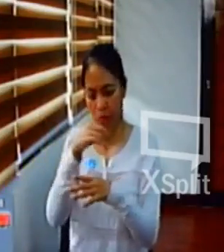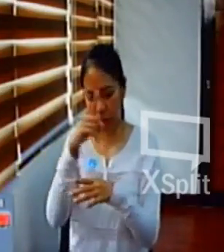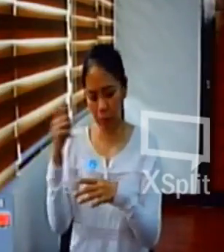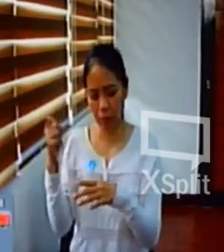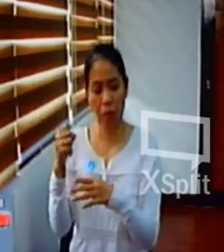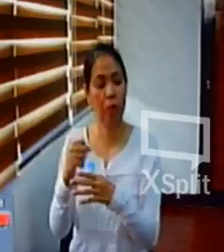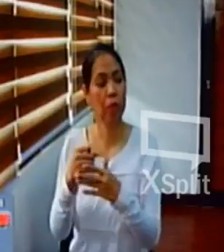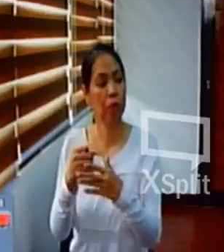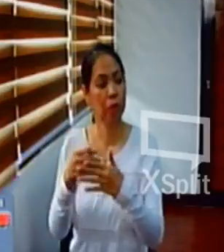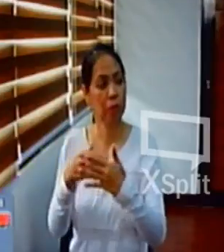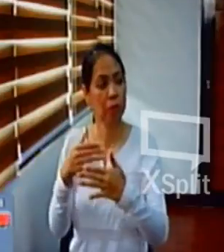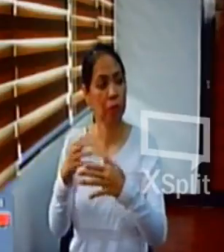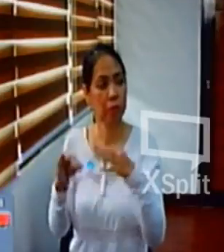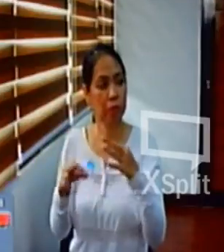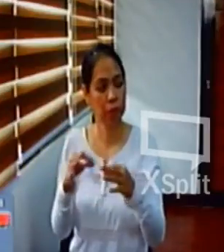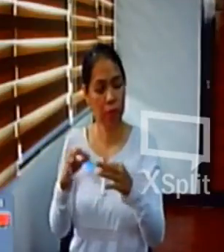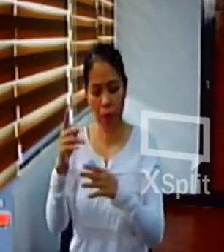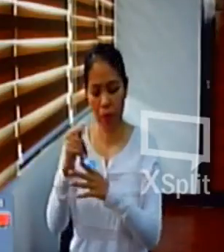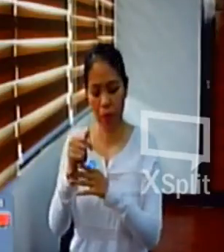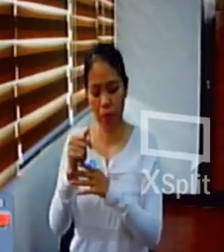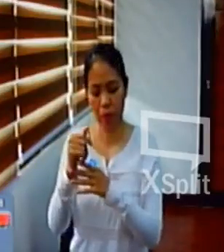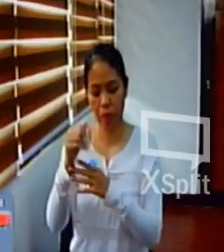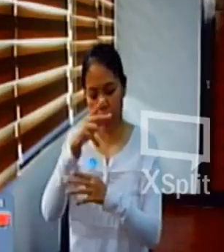Your Honors,